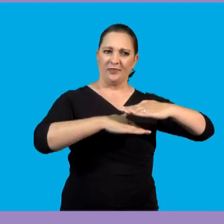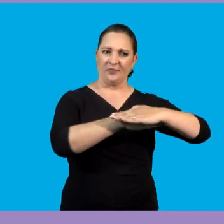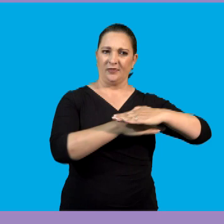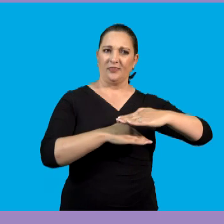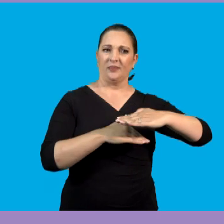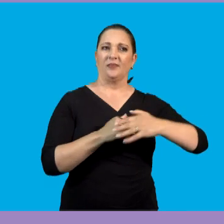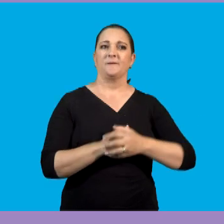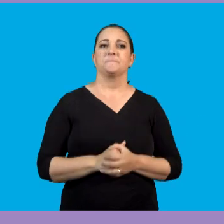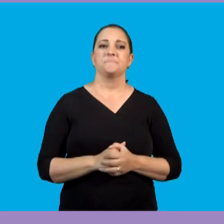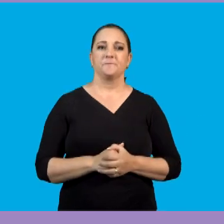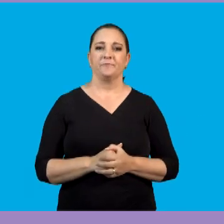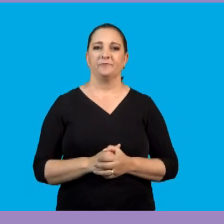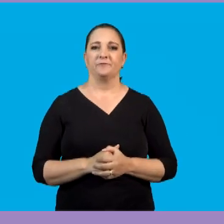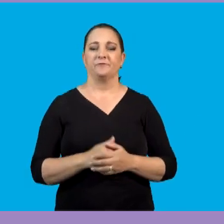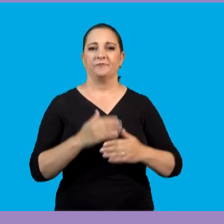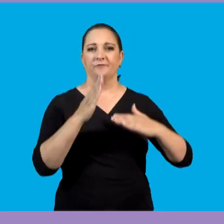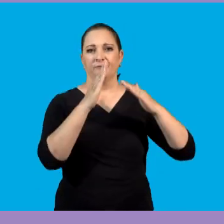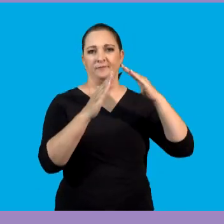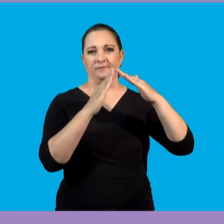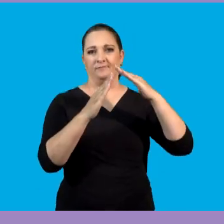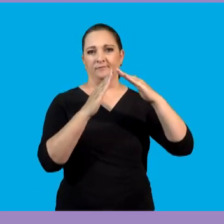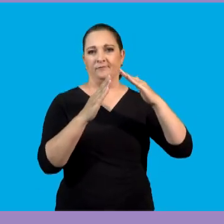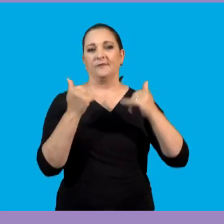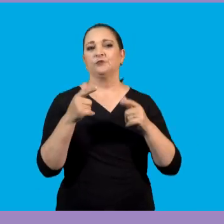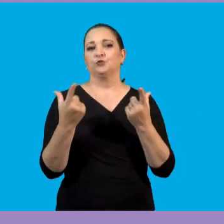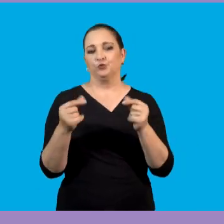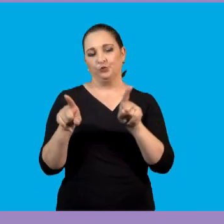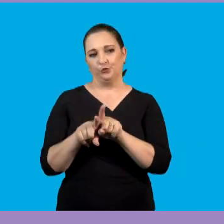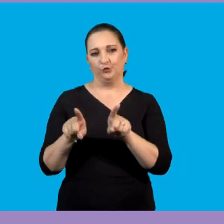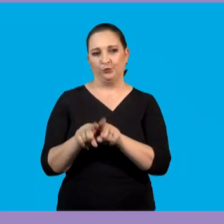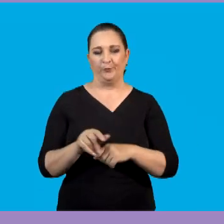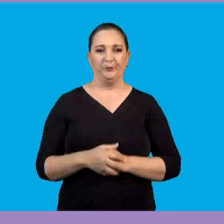to NM, which is our QR.